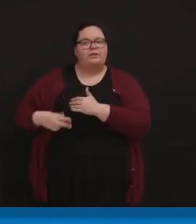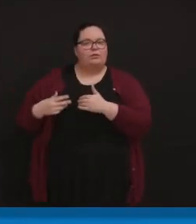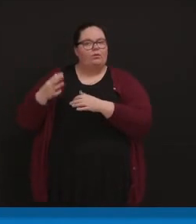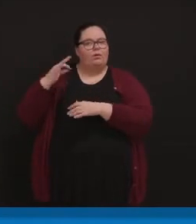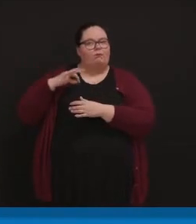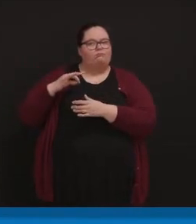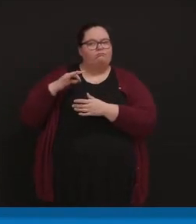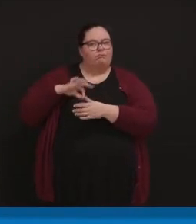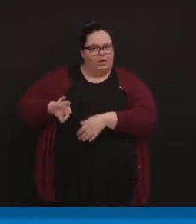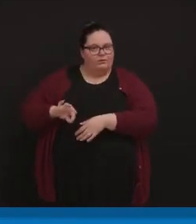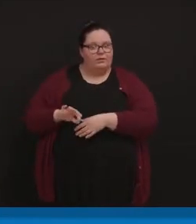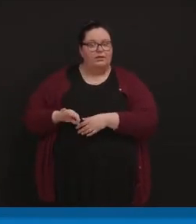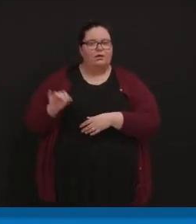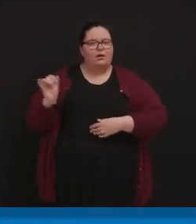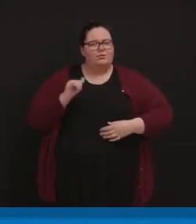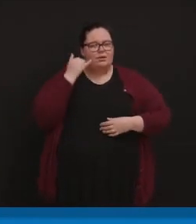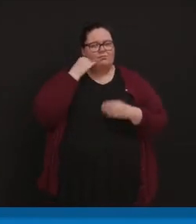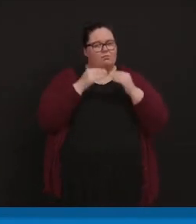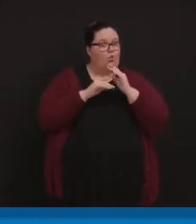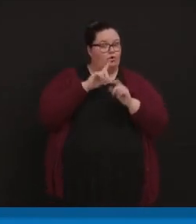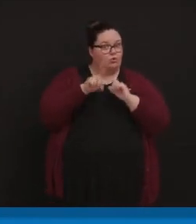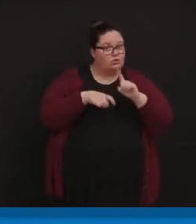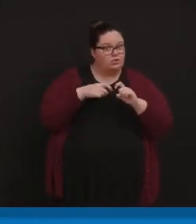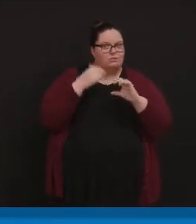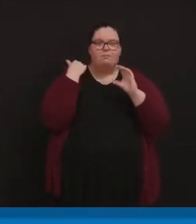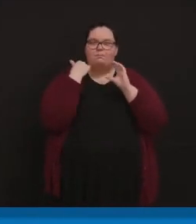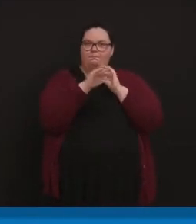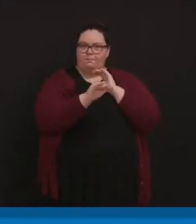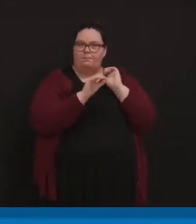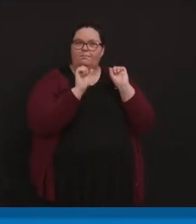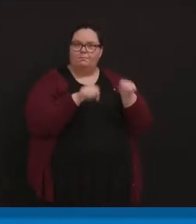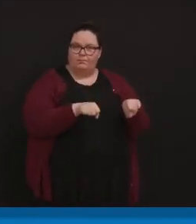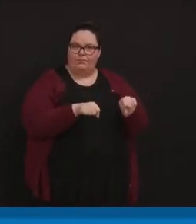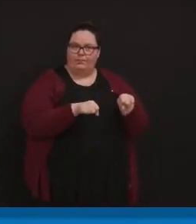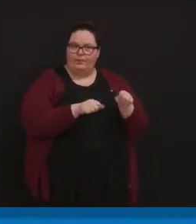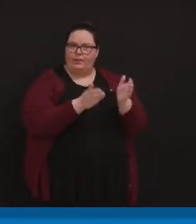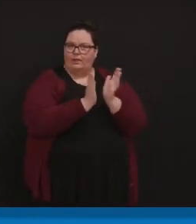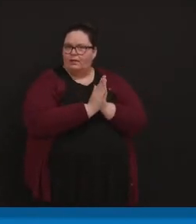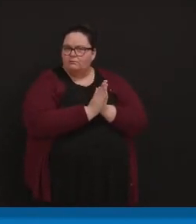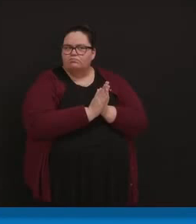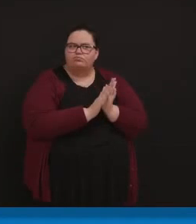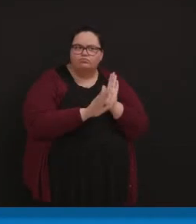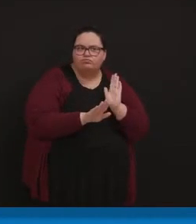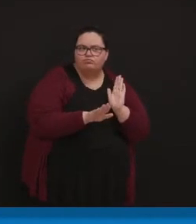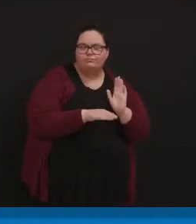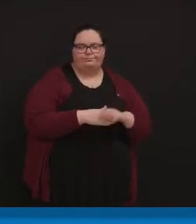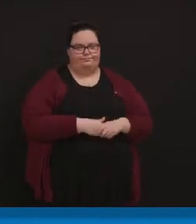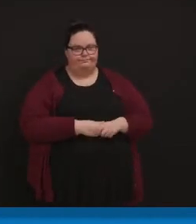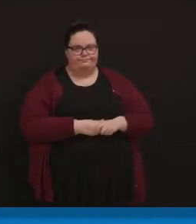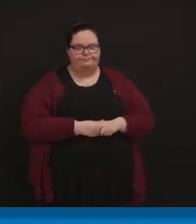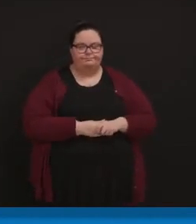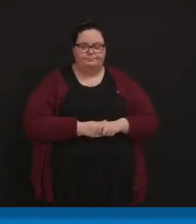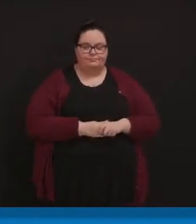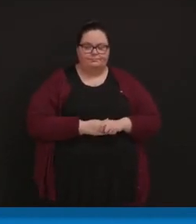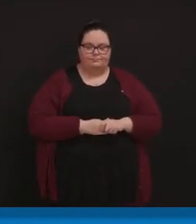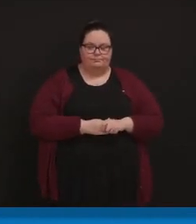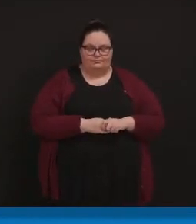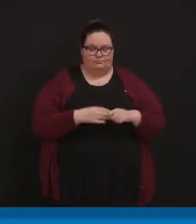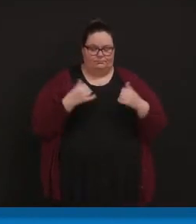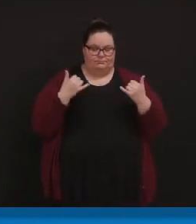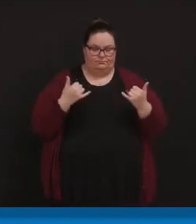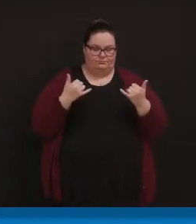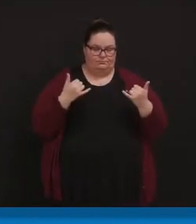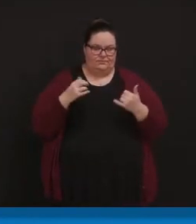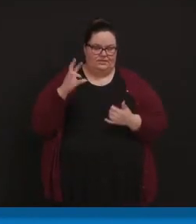also an email address where if you have further questions, you can email us and ask your questions. To date, we administered a total